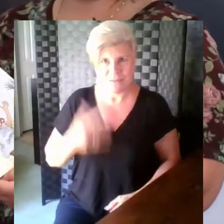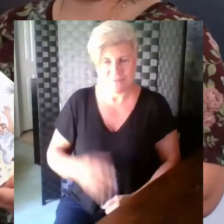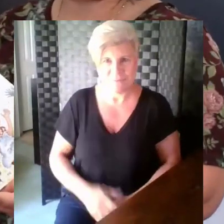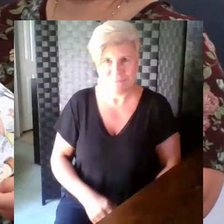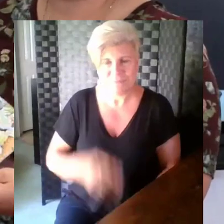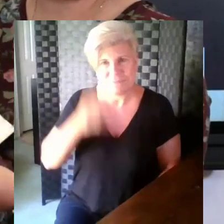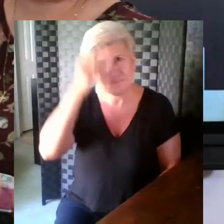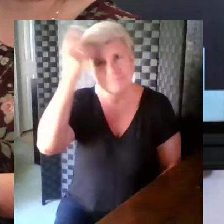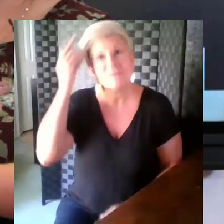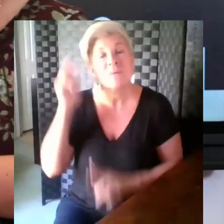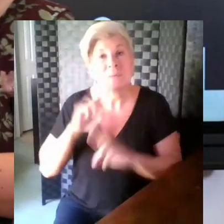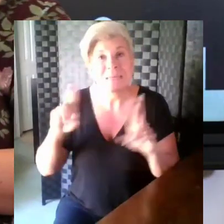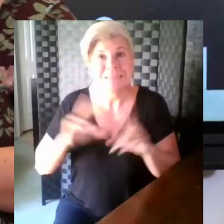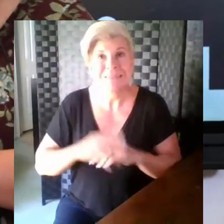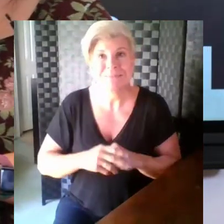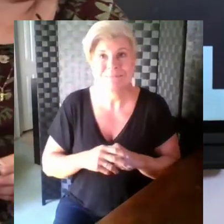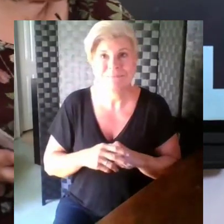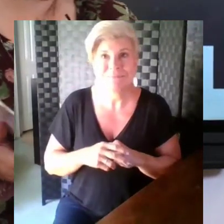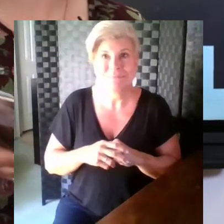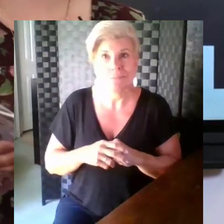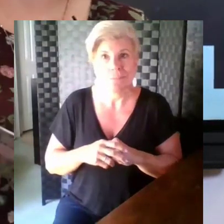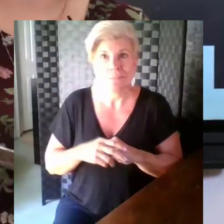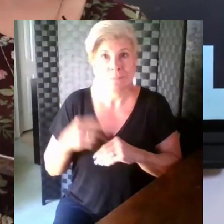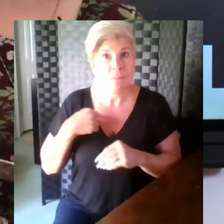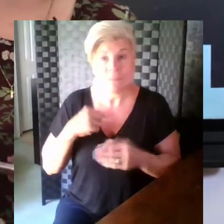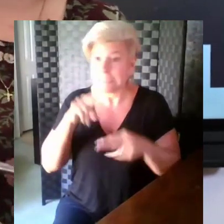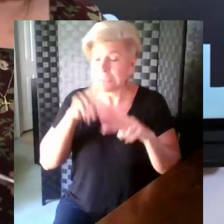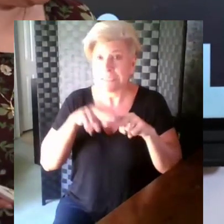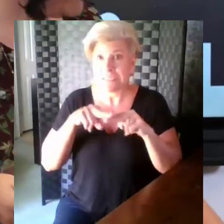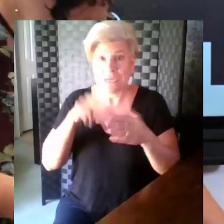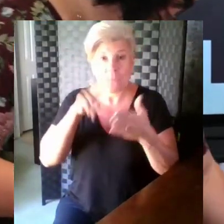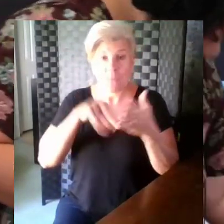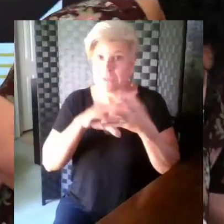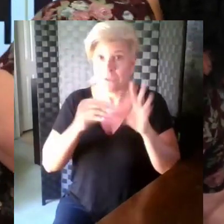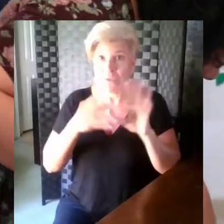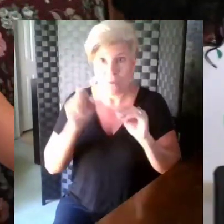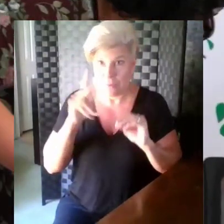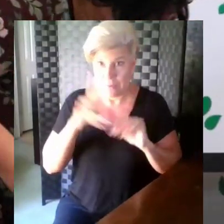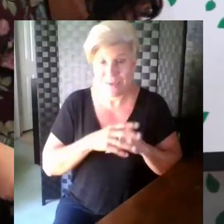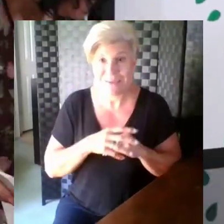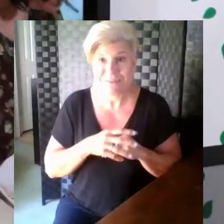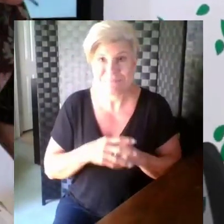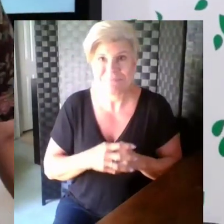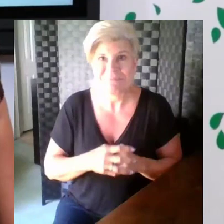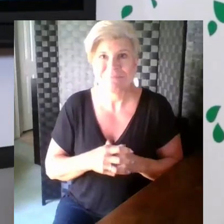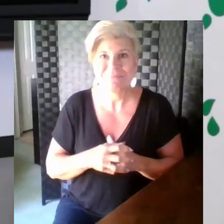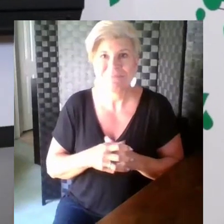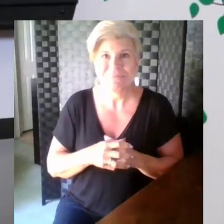feel. Ready? I'm just going to sit down and read the story, okay?